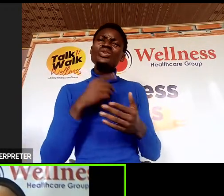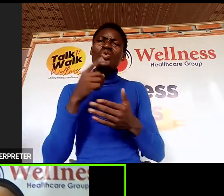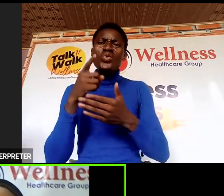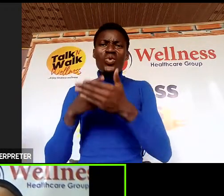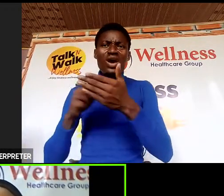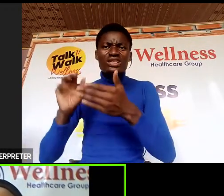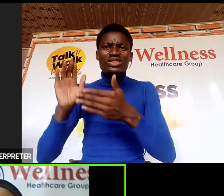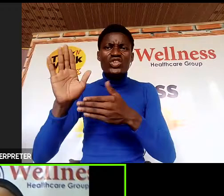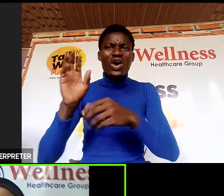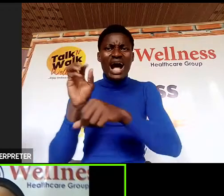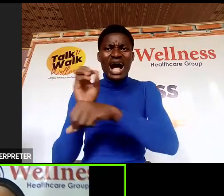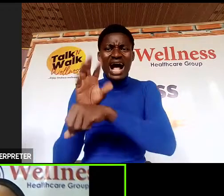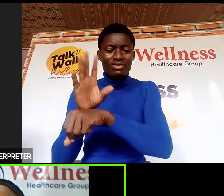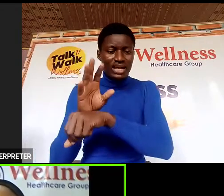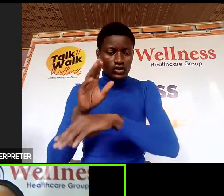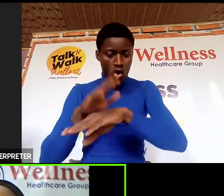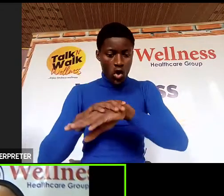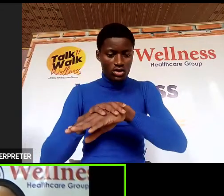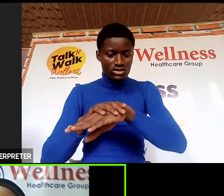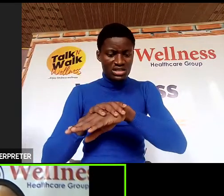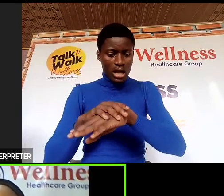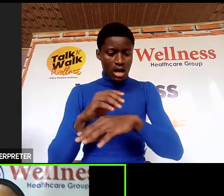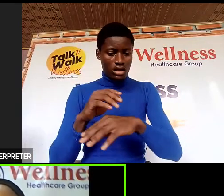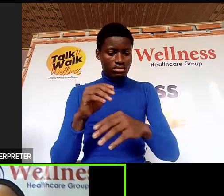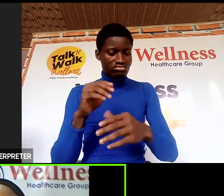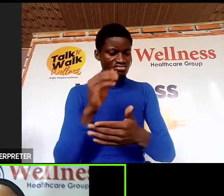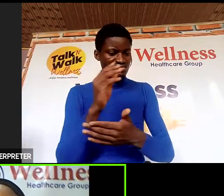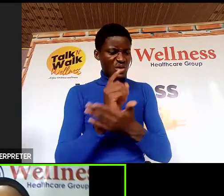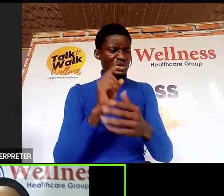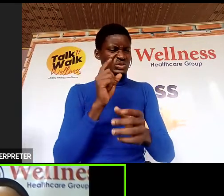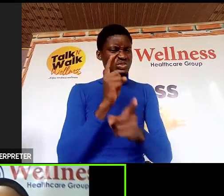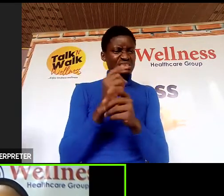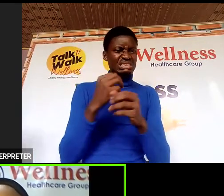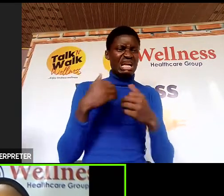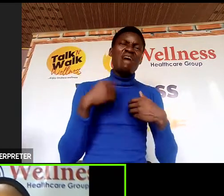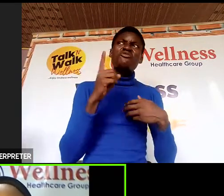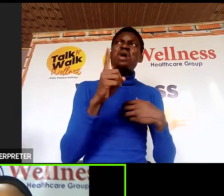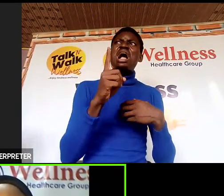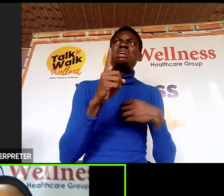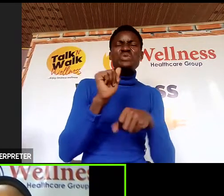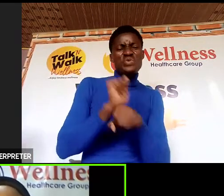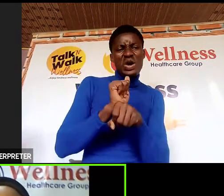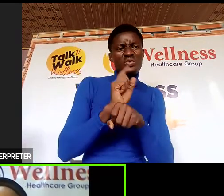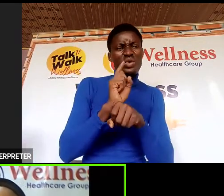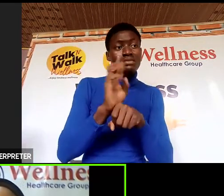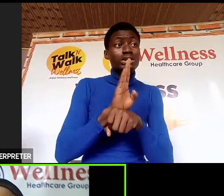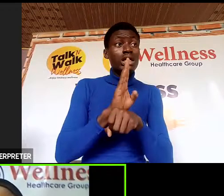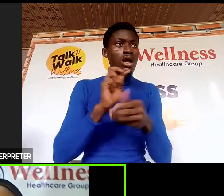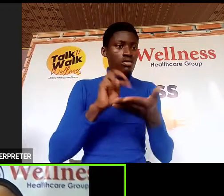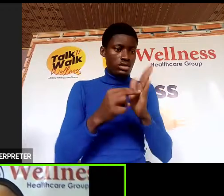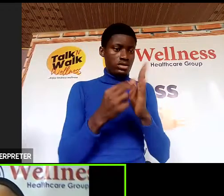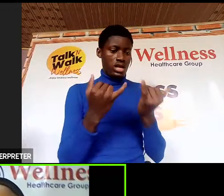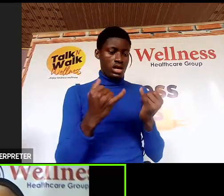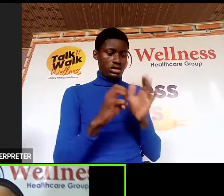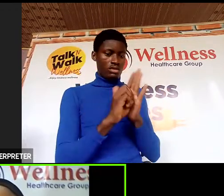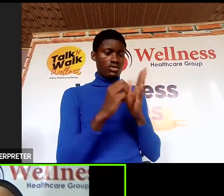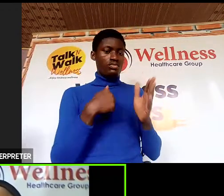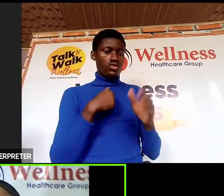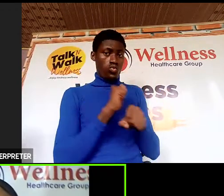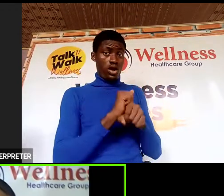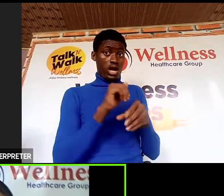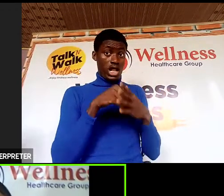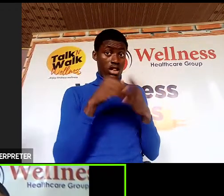people try other hustles, especially people that are in paid employment? Because I know that most people that do business try to do one or more or 2